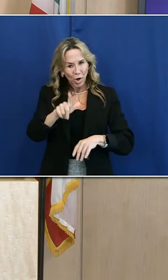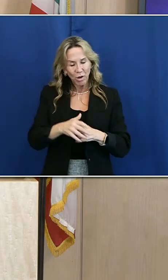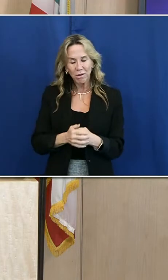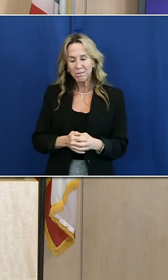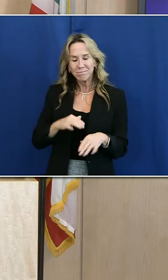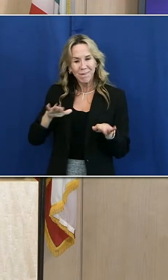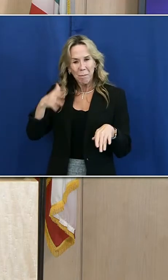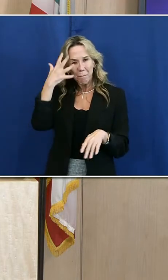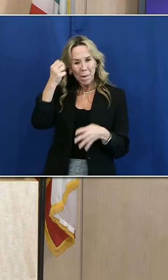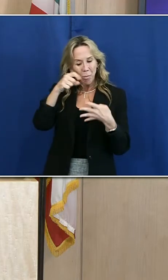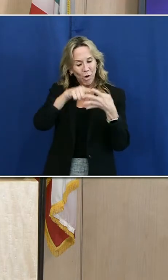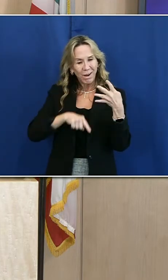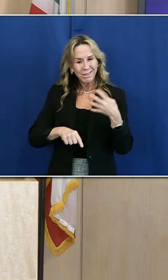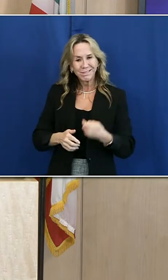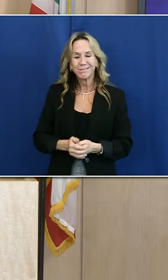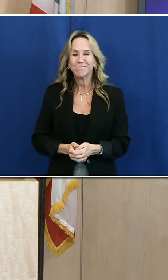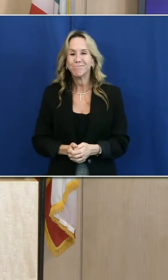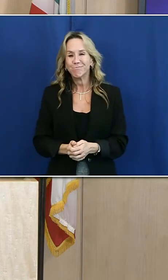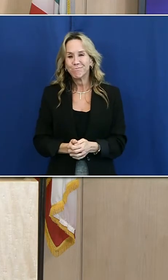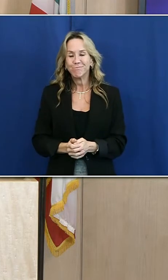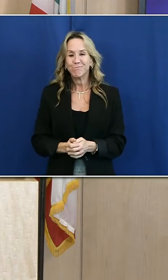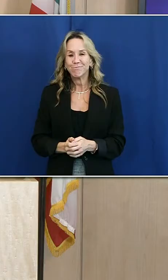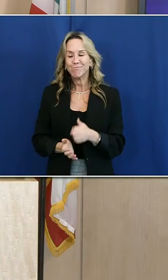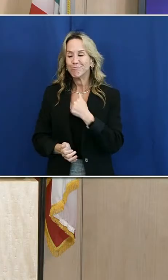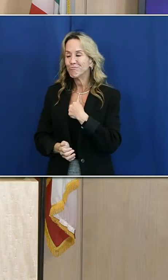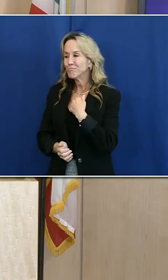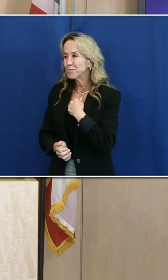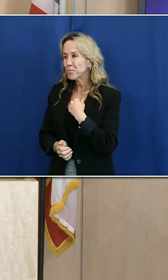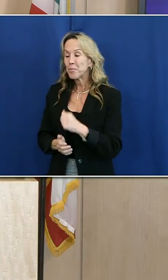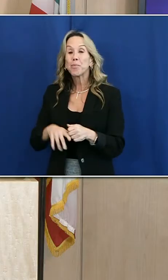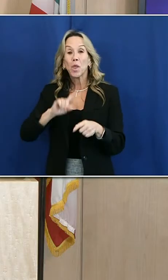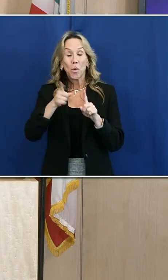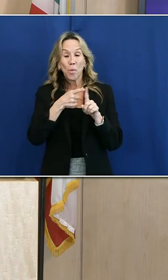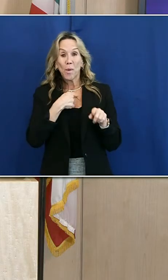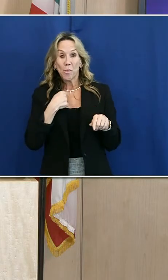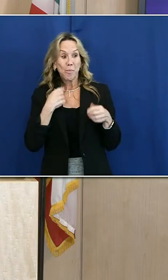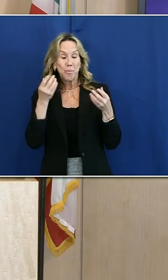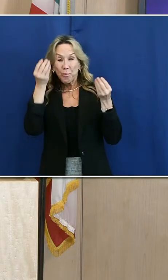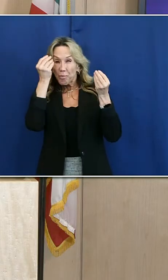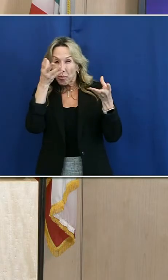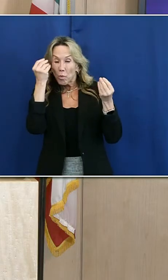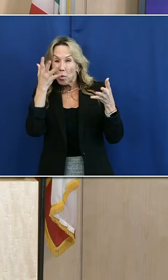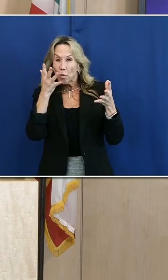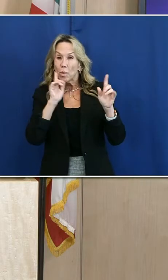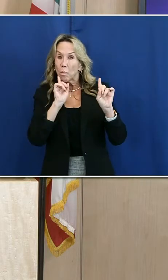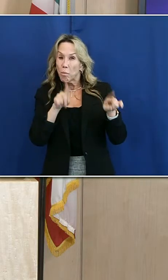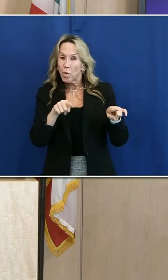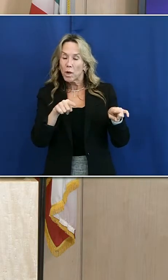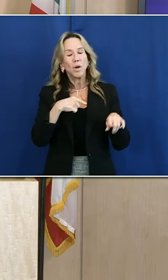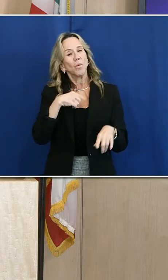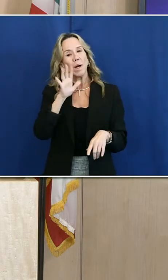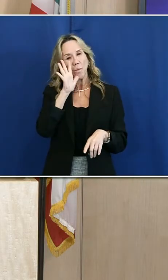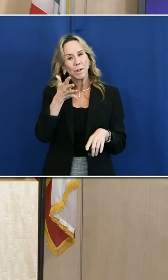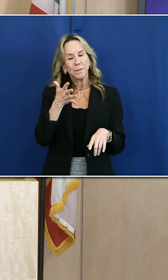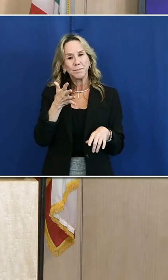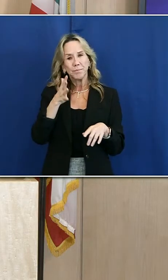will. Okay, yes. When we report that, we will include that in our report out. This